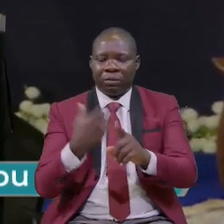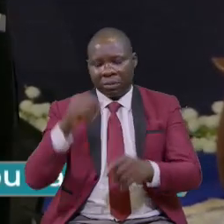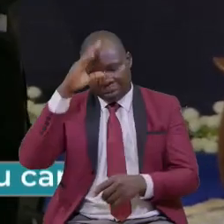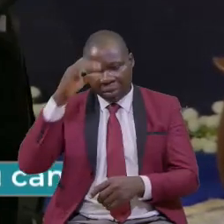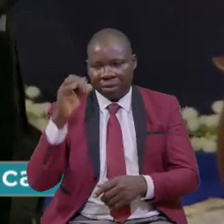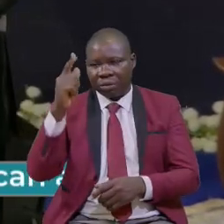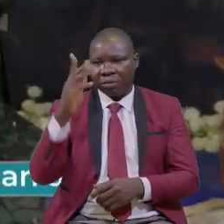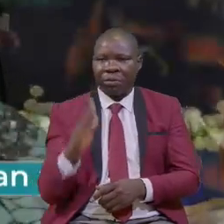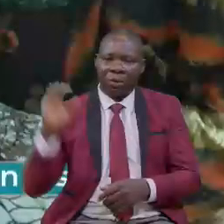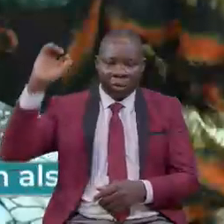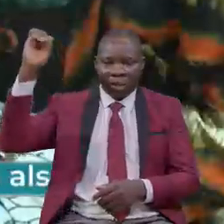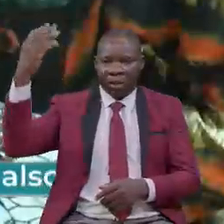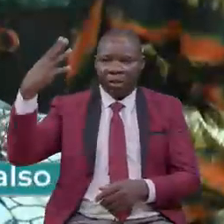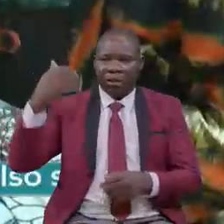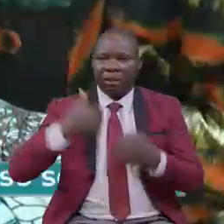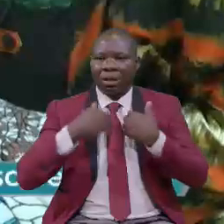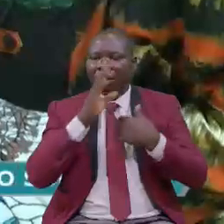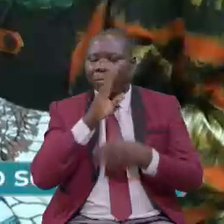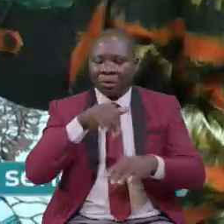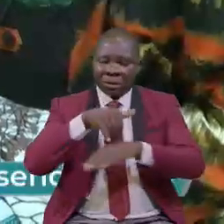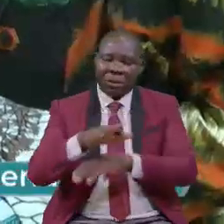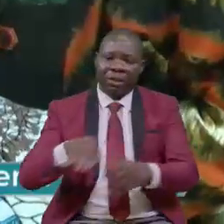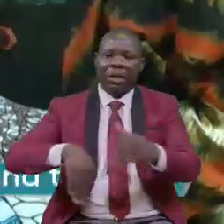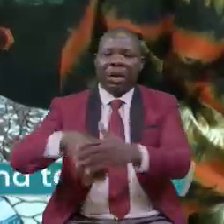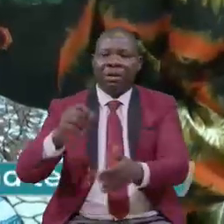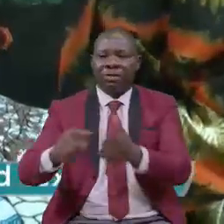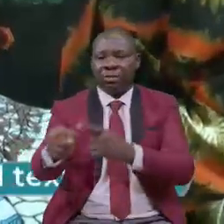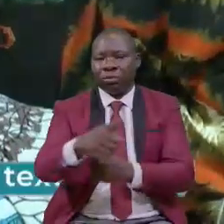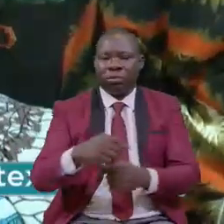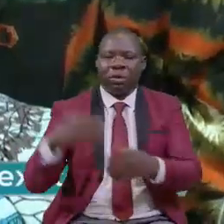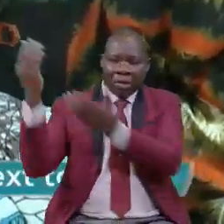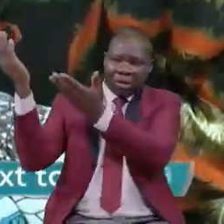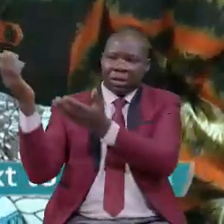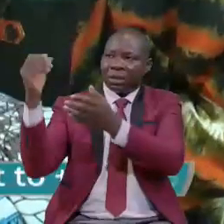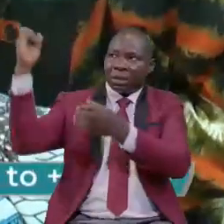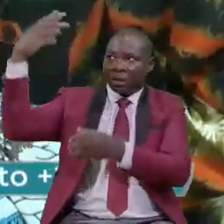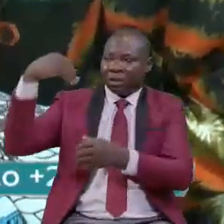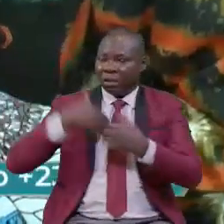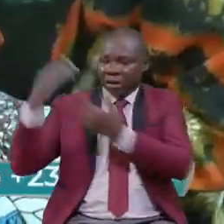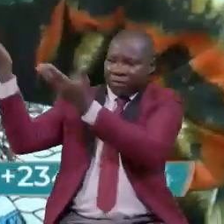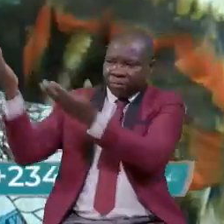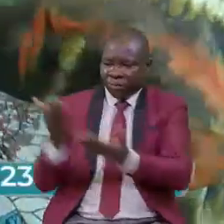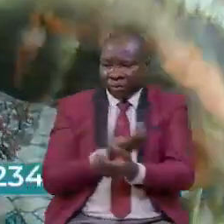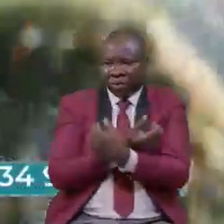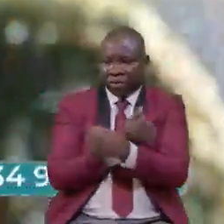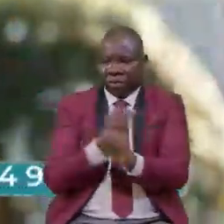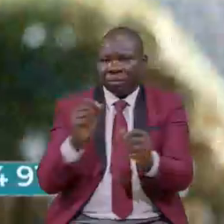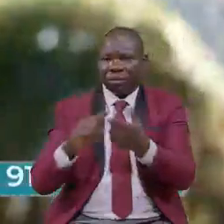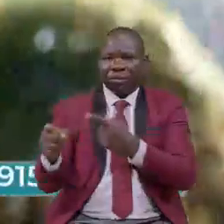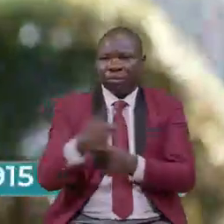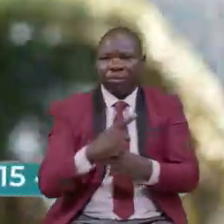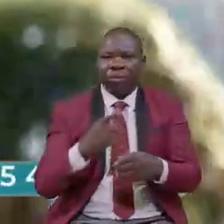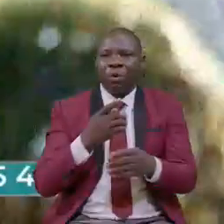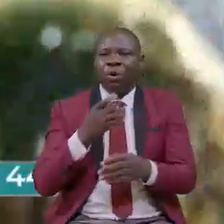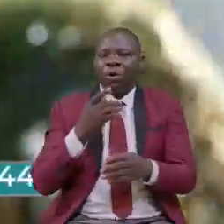Grace had been spelled out to you. Grace had brought salvation to you. Wholeheartedly,